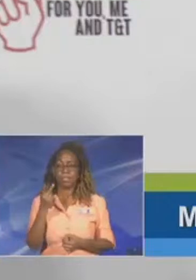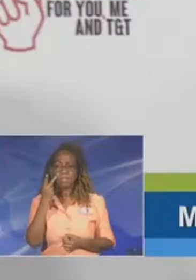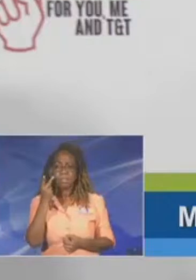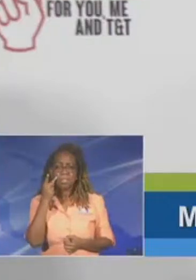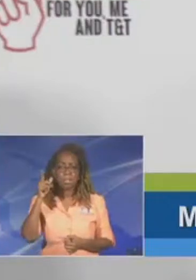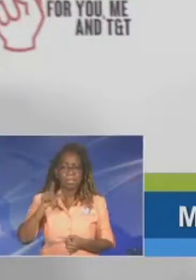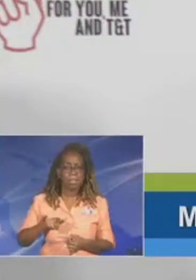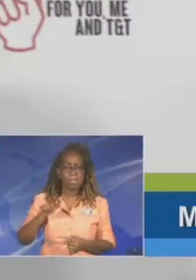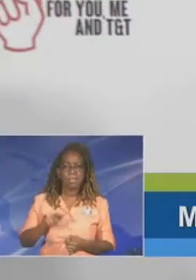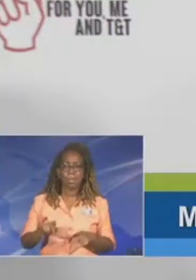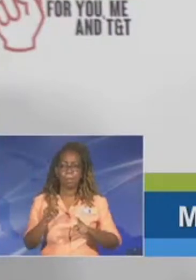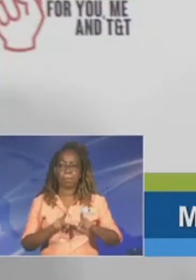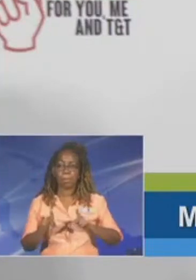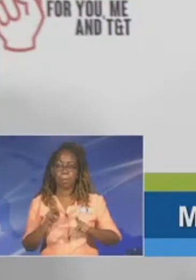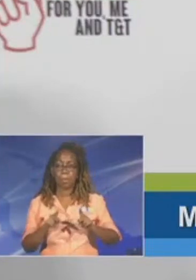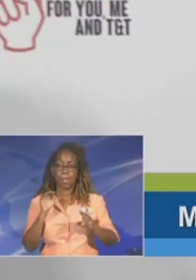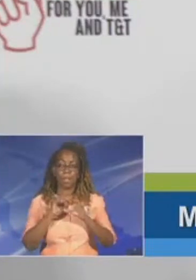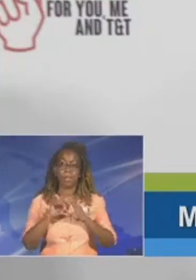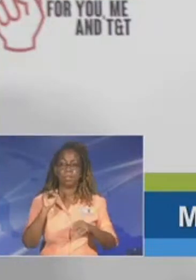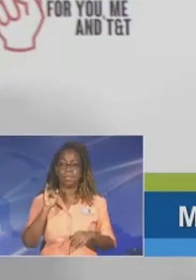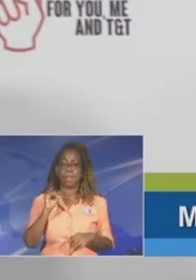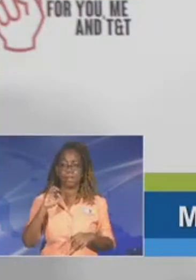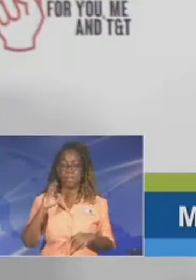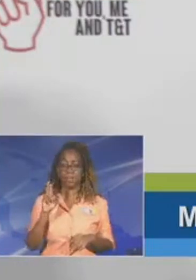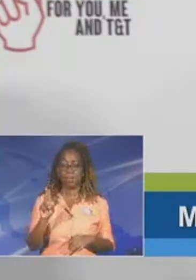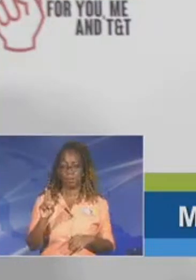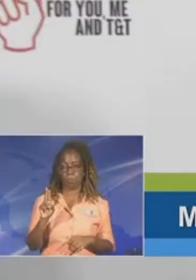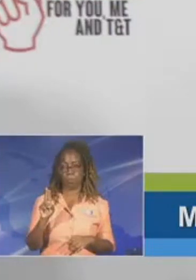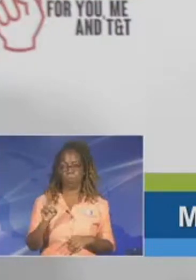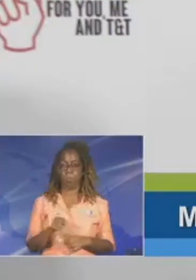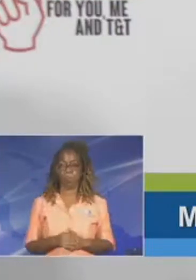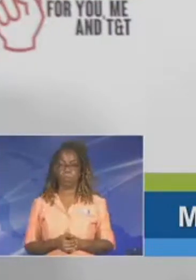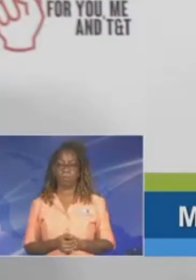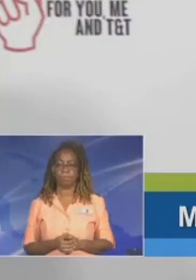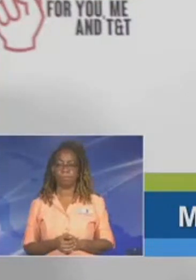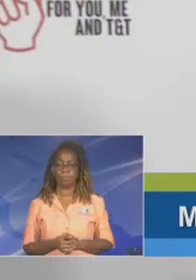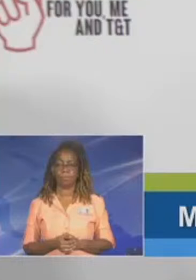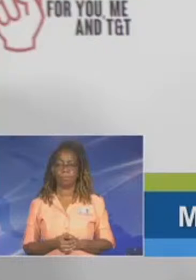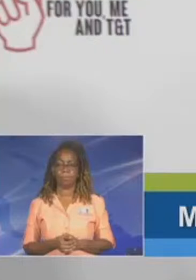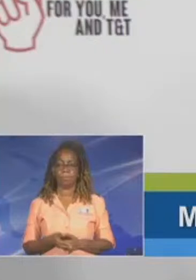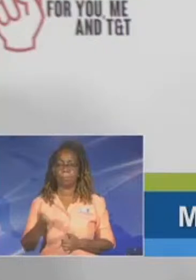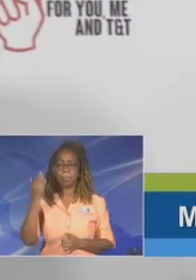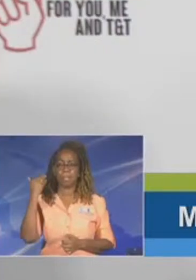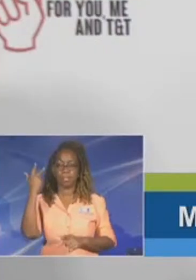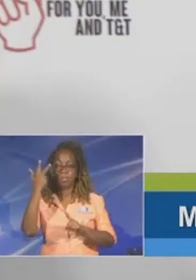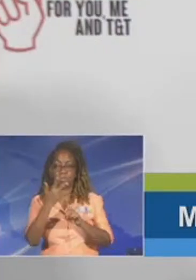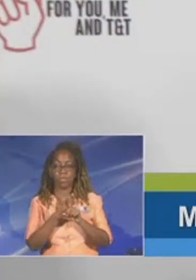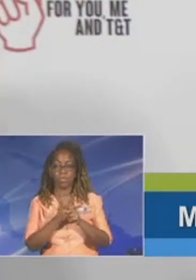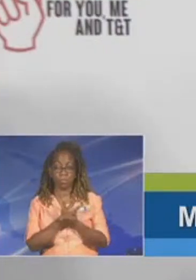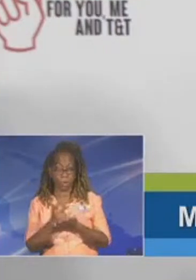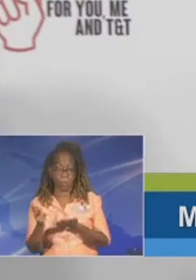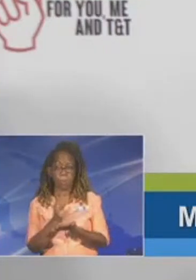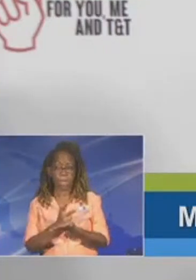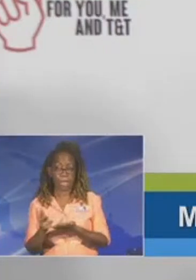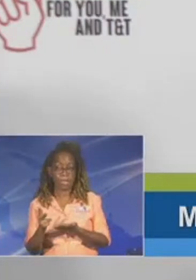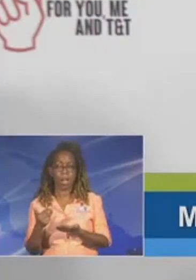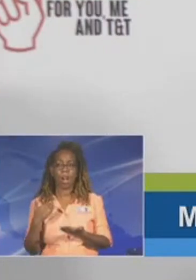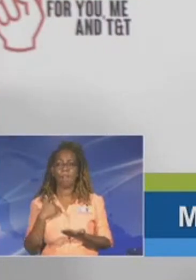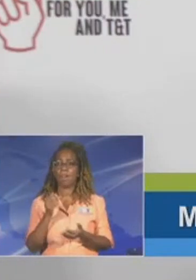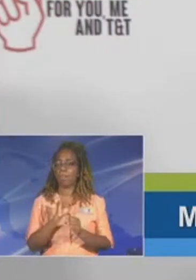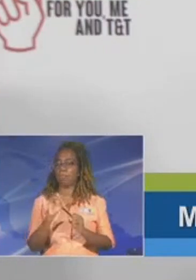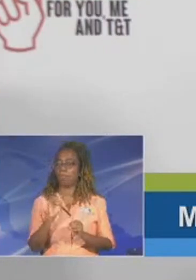of ICU level patients. In fact, over the last 3 weeks, we have had 0 ICU